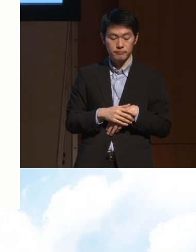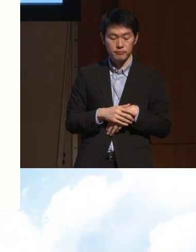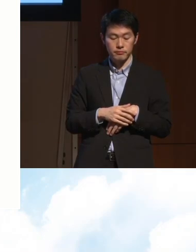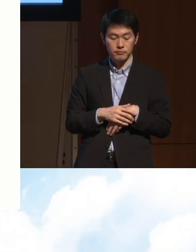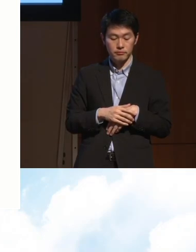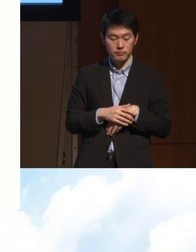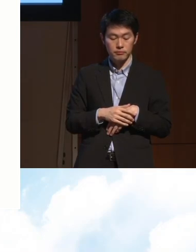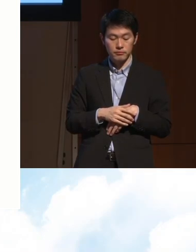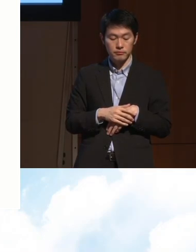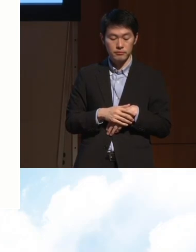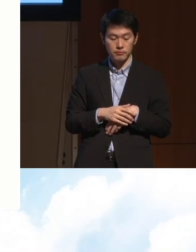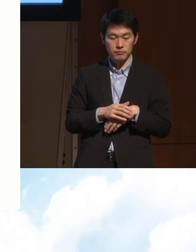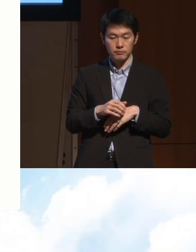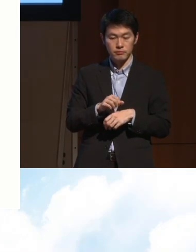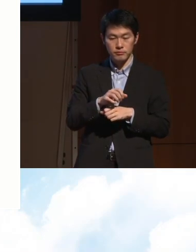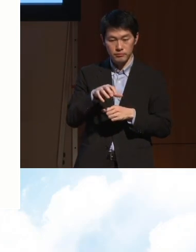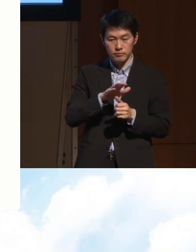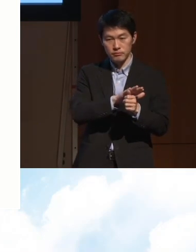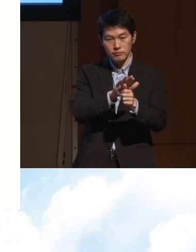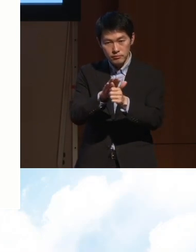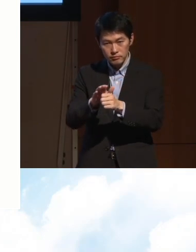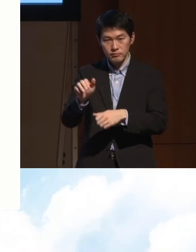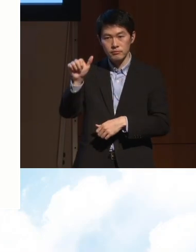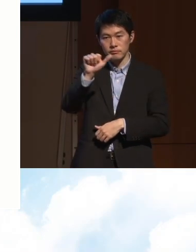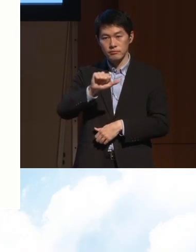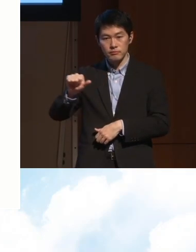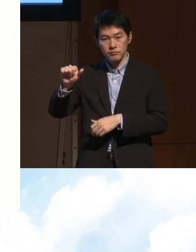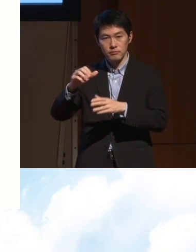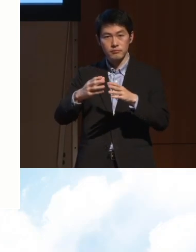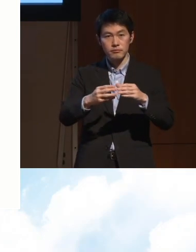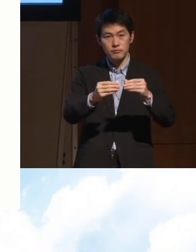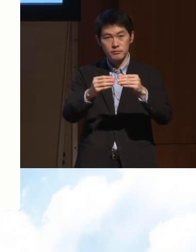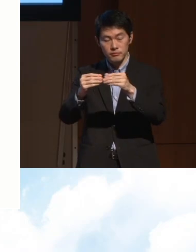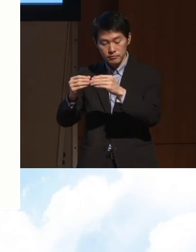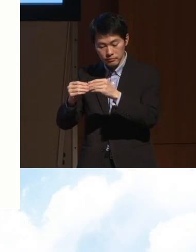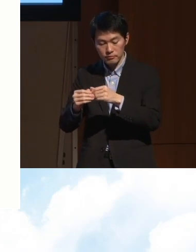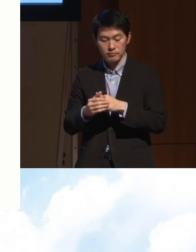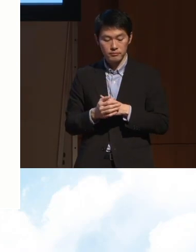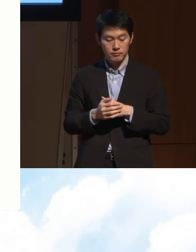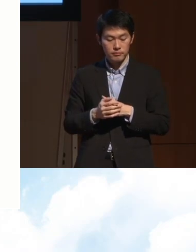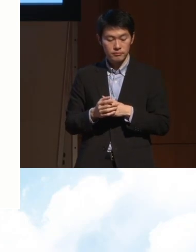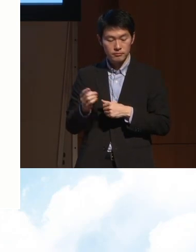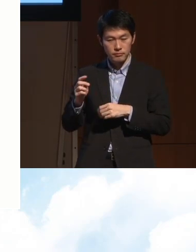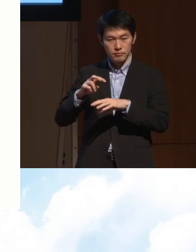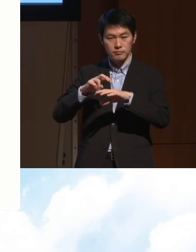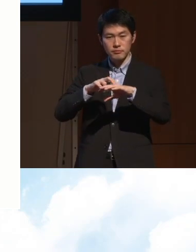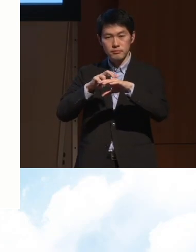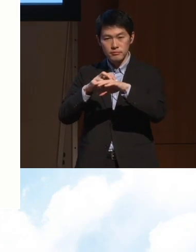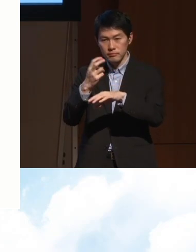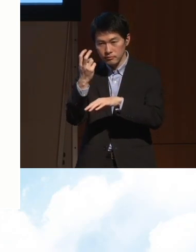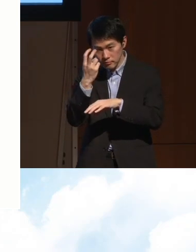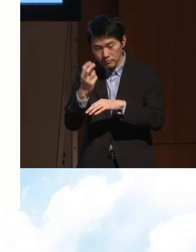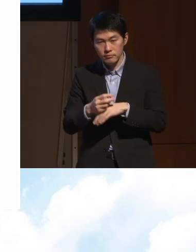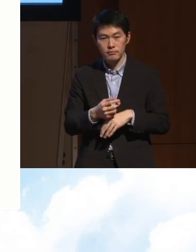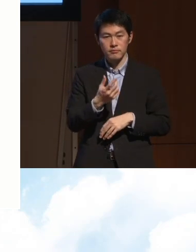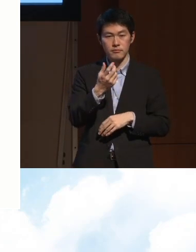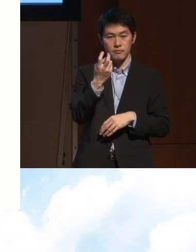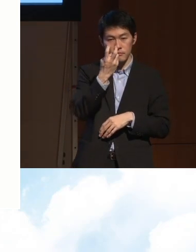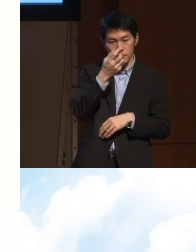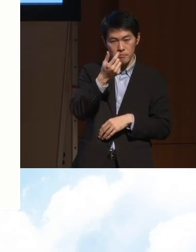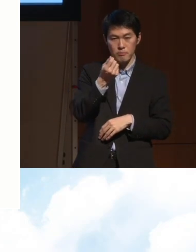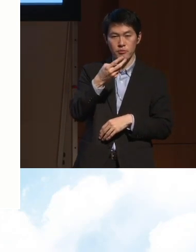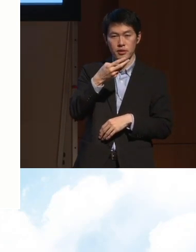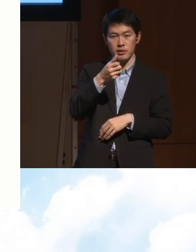And of course, this project is expected to contribute to emergency preparedness and responses